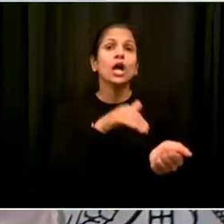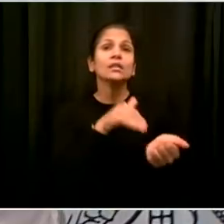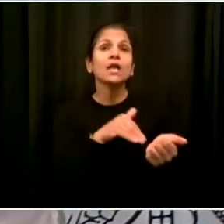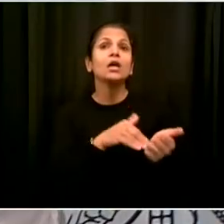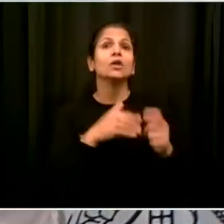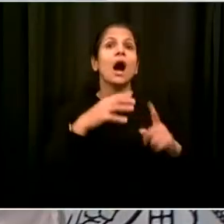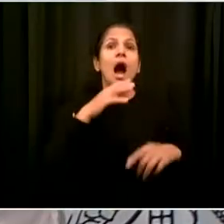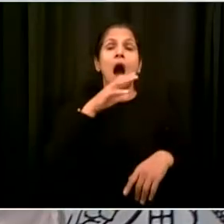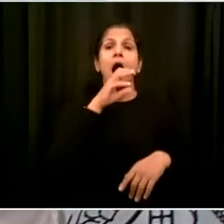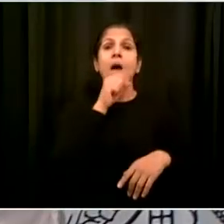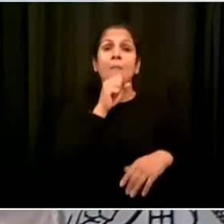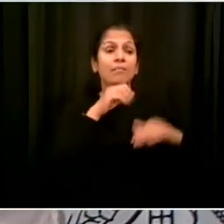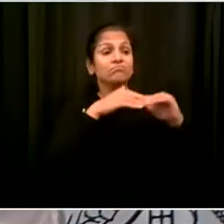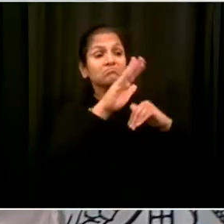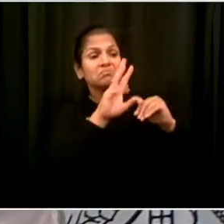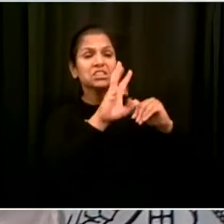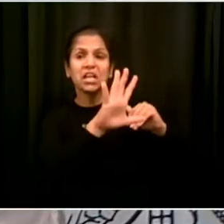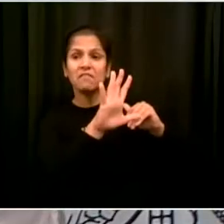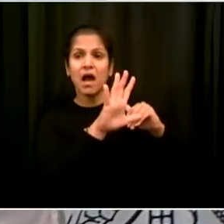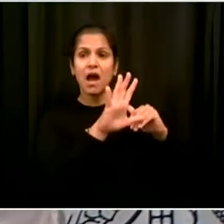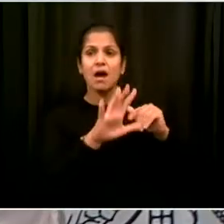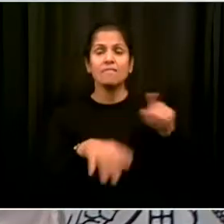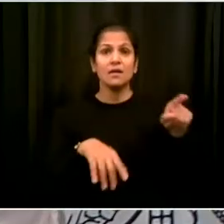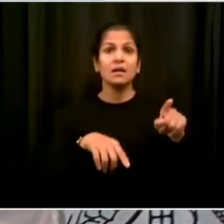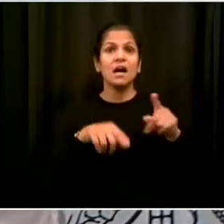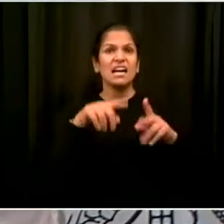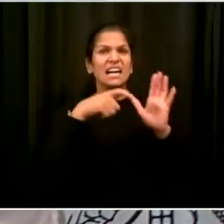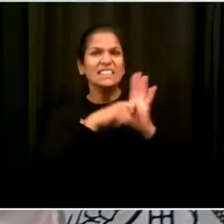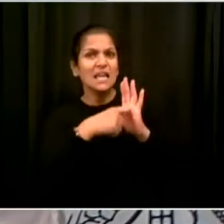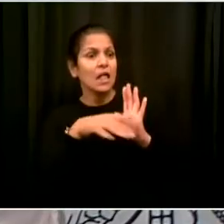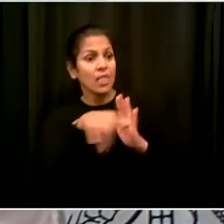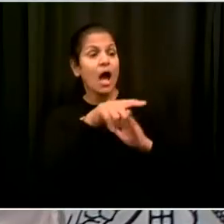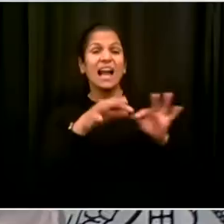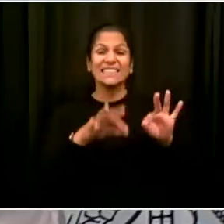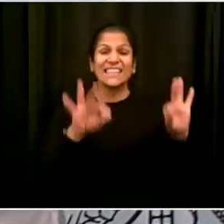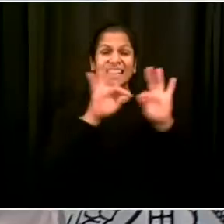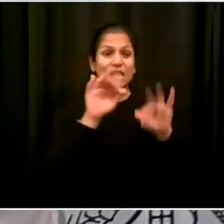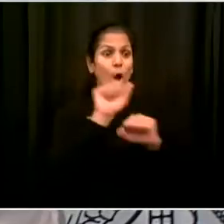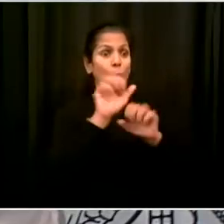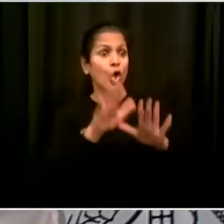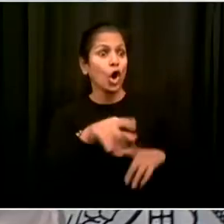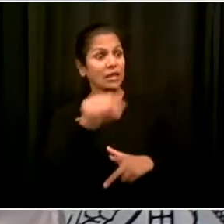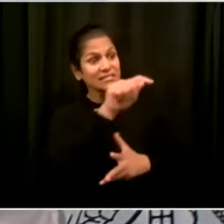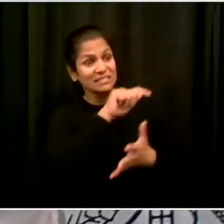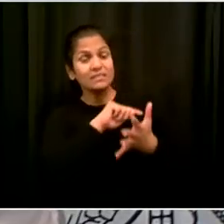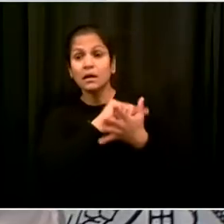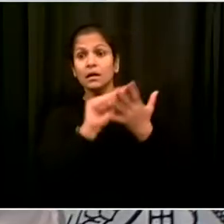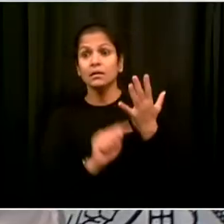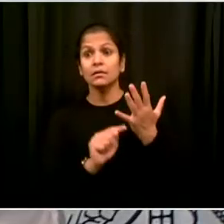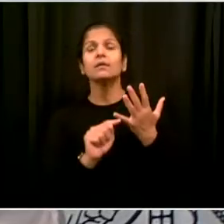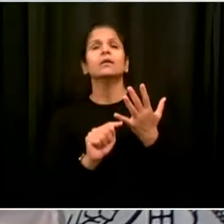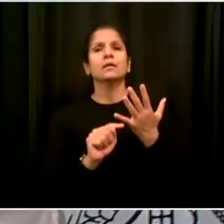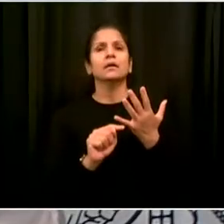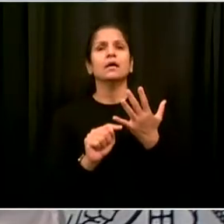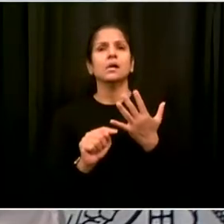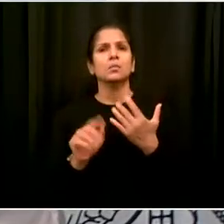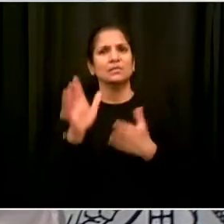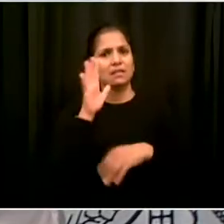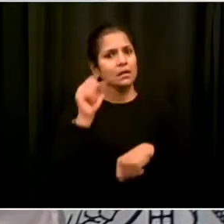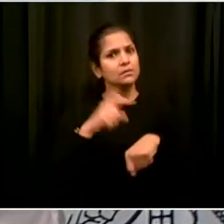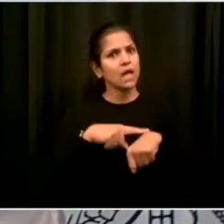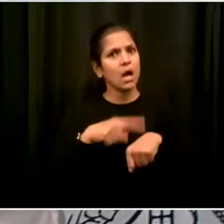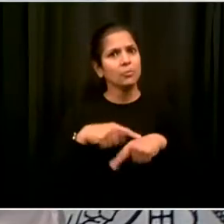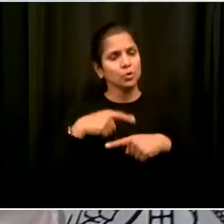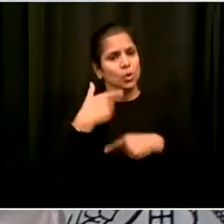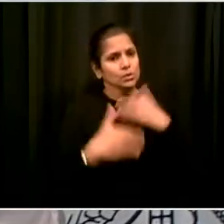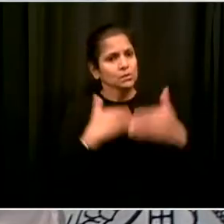I understand people are anxious for more information, but I can say essential workers will get instructions as it gets to be that time. We want to reach